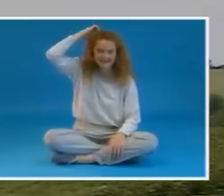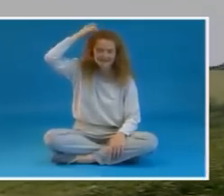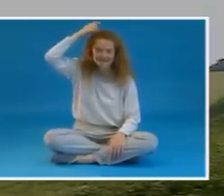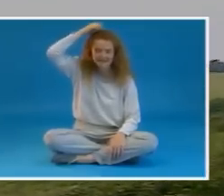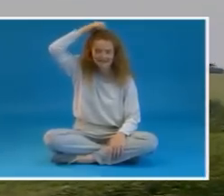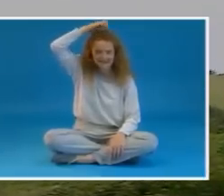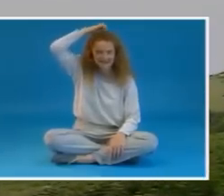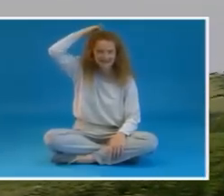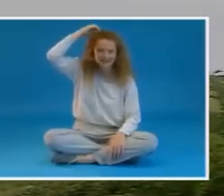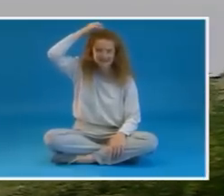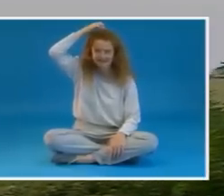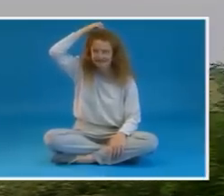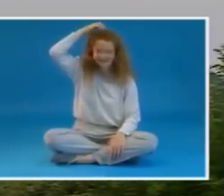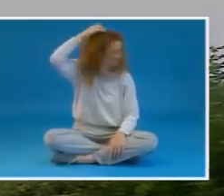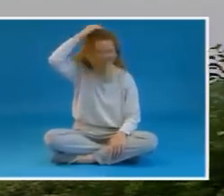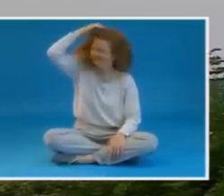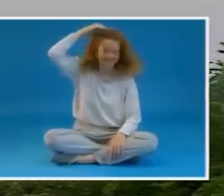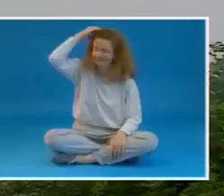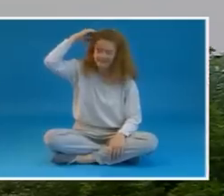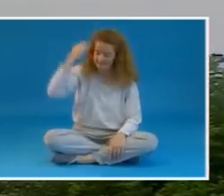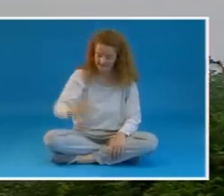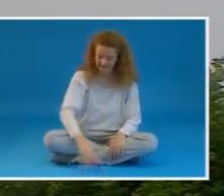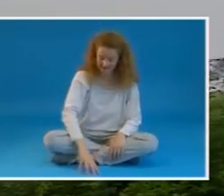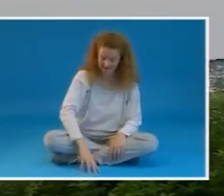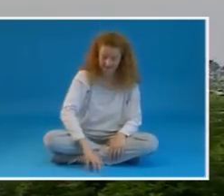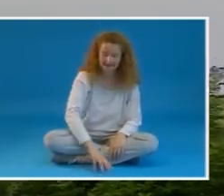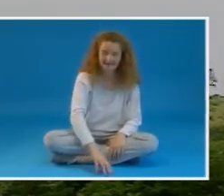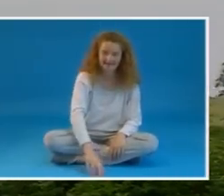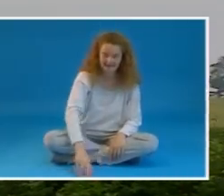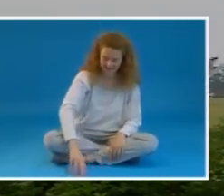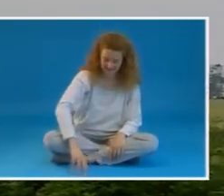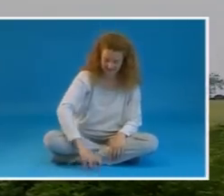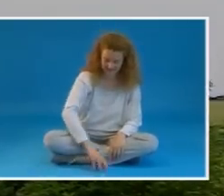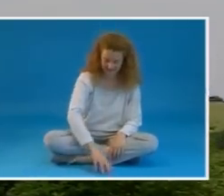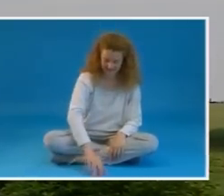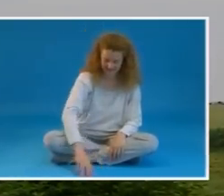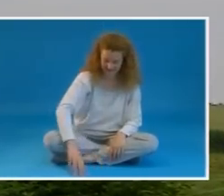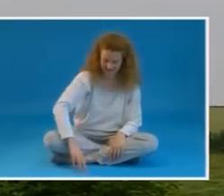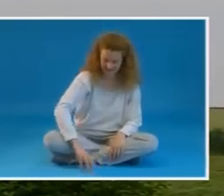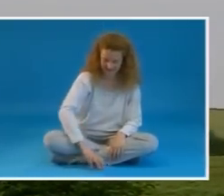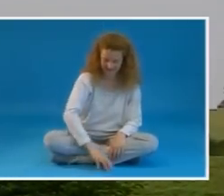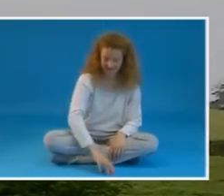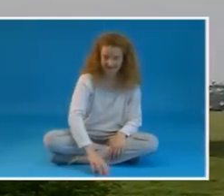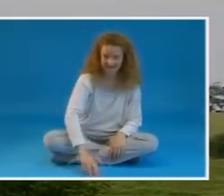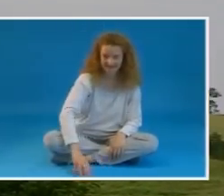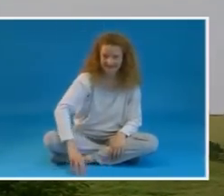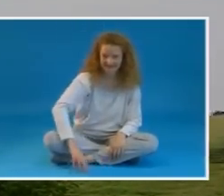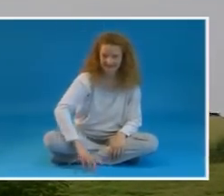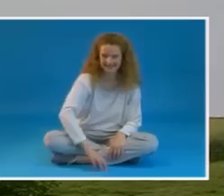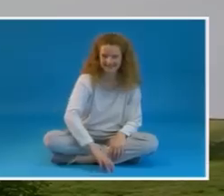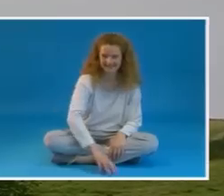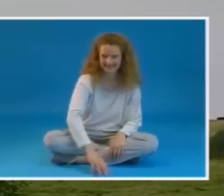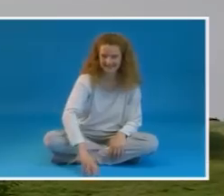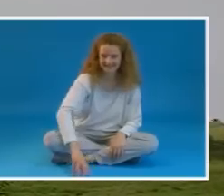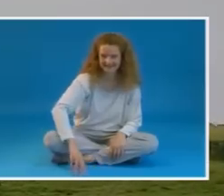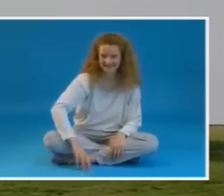There's a spider in my hair, in my hair. There's a spider on the floor, on the floor. There's a spider on the